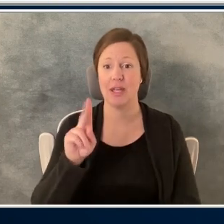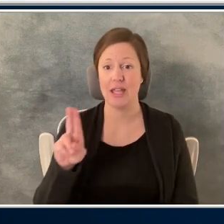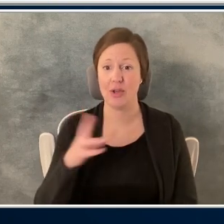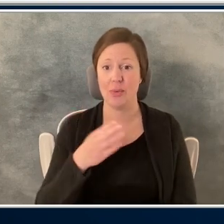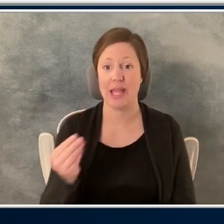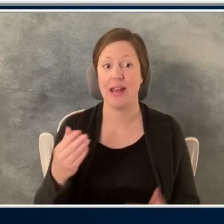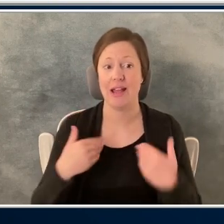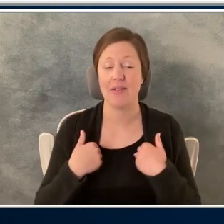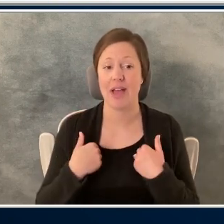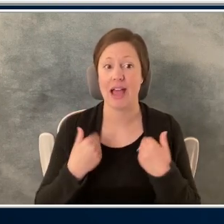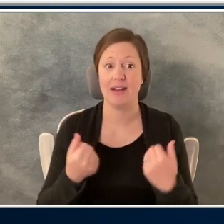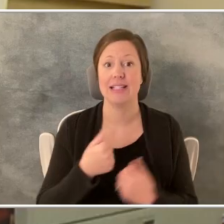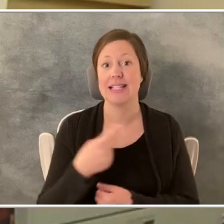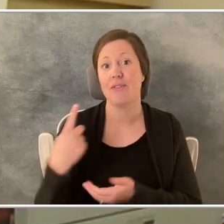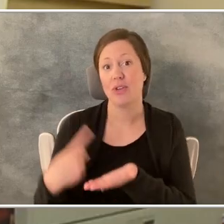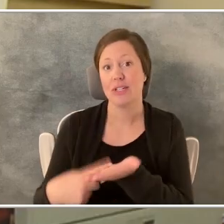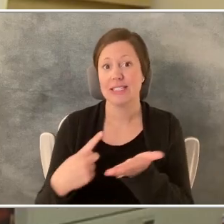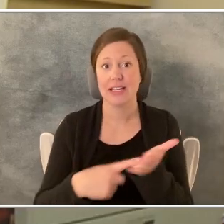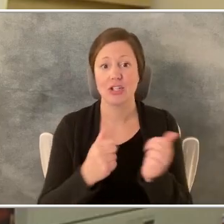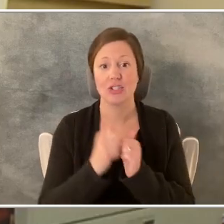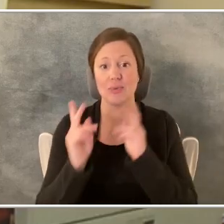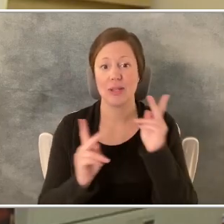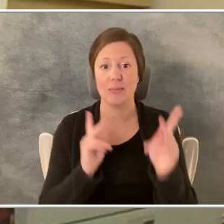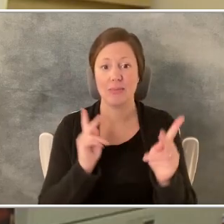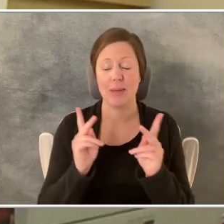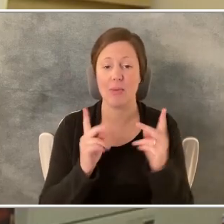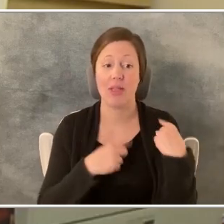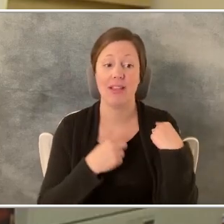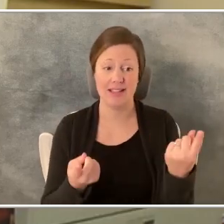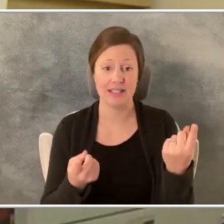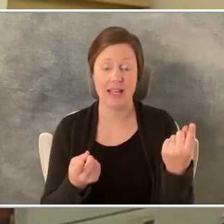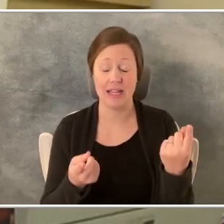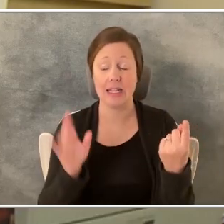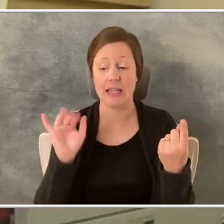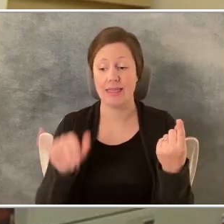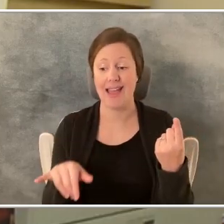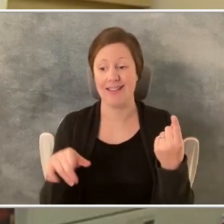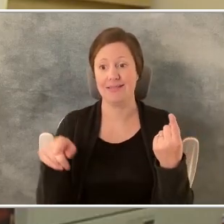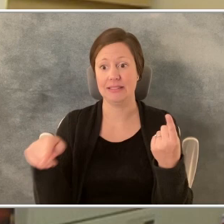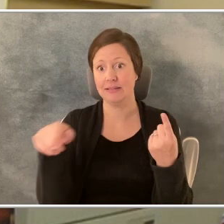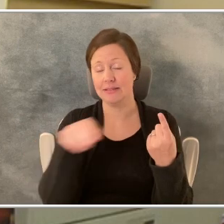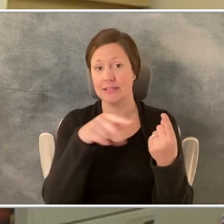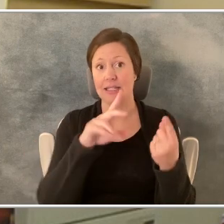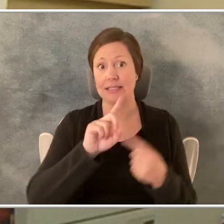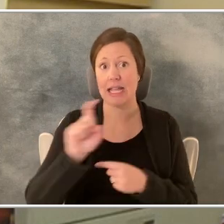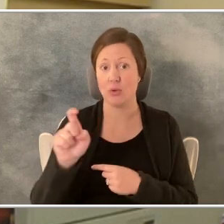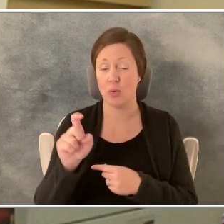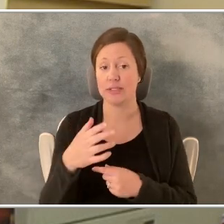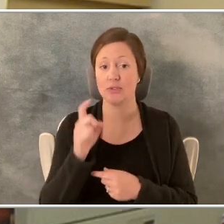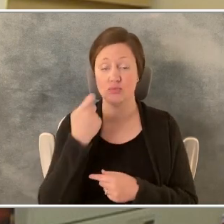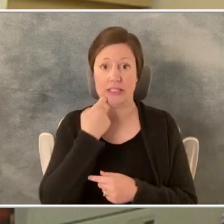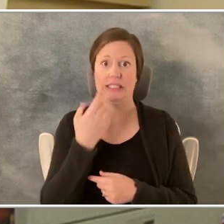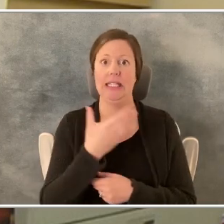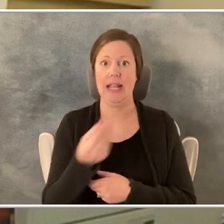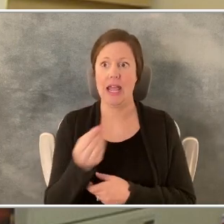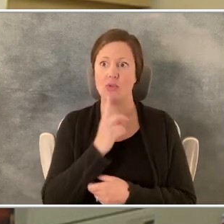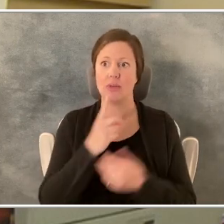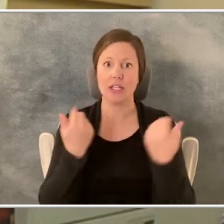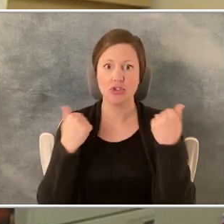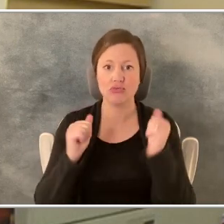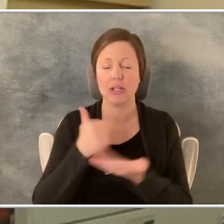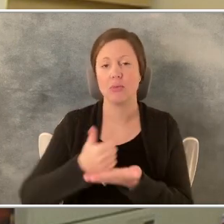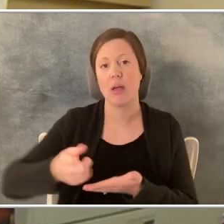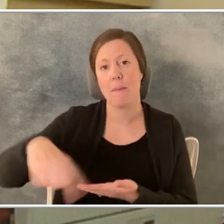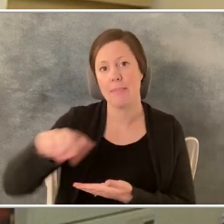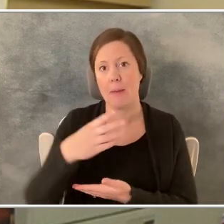number of discussions with people since then that have been diagnosed recently, and just trying to help them and let